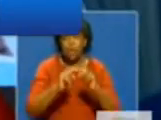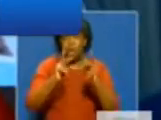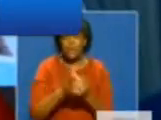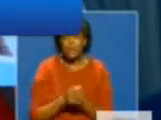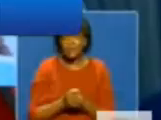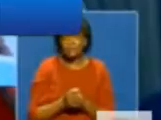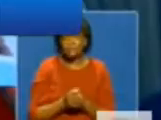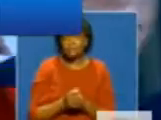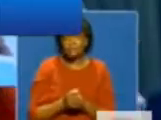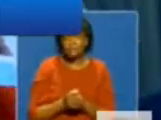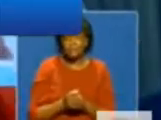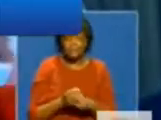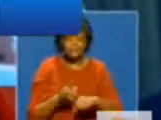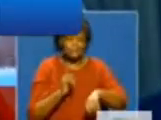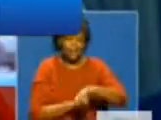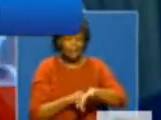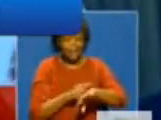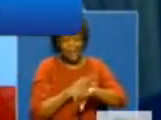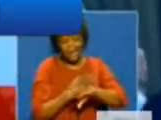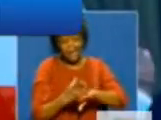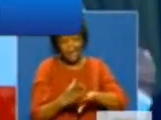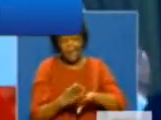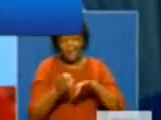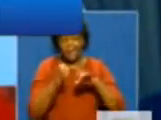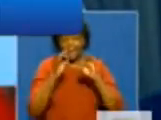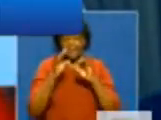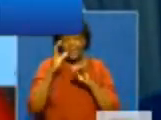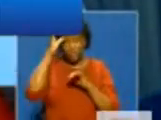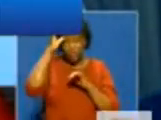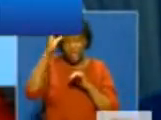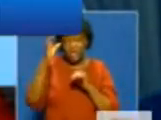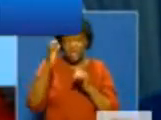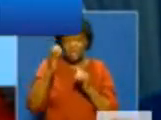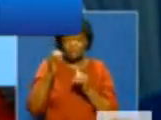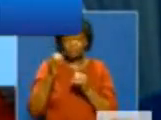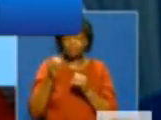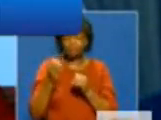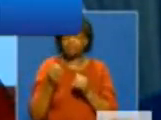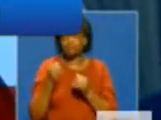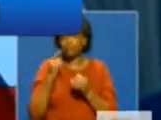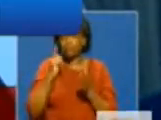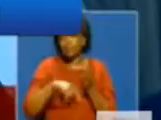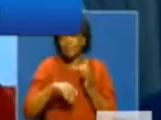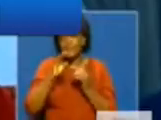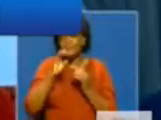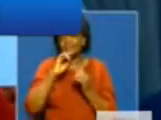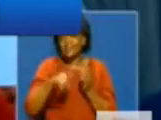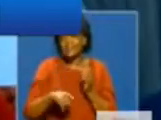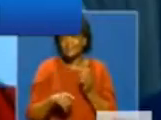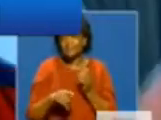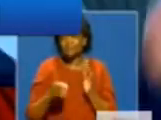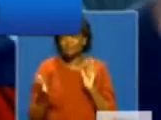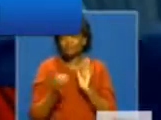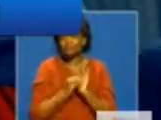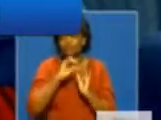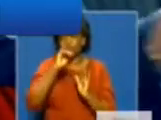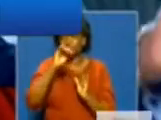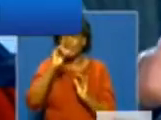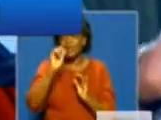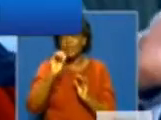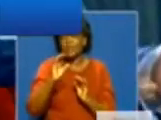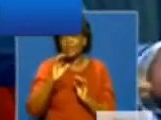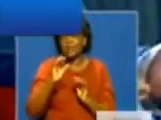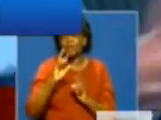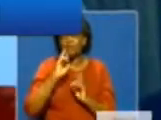because of time, in this context, the submission by IBC, which is captured in the JLAG report, is that once